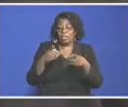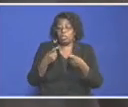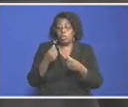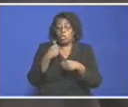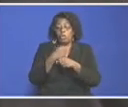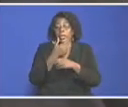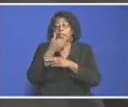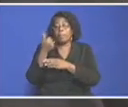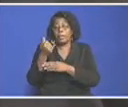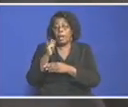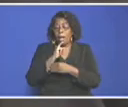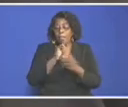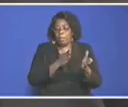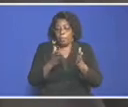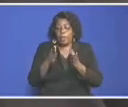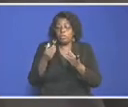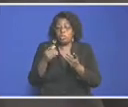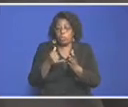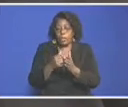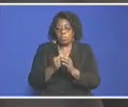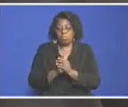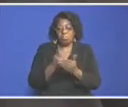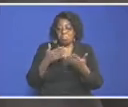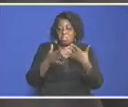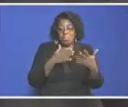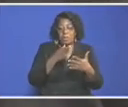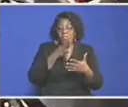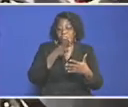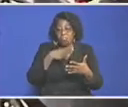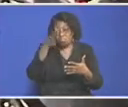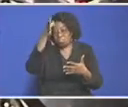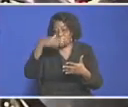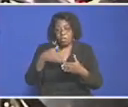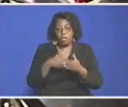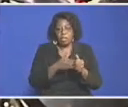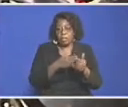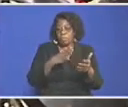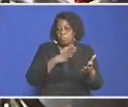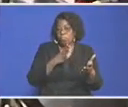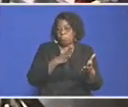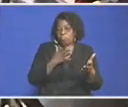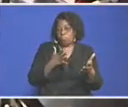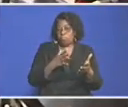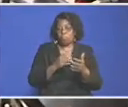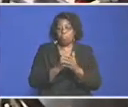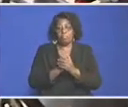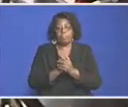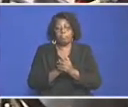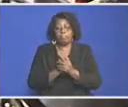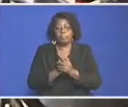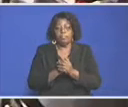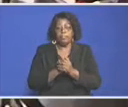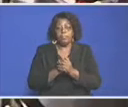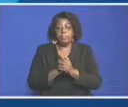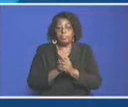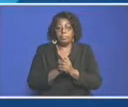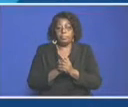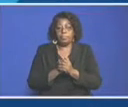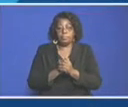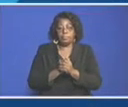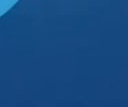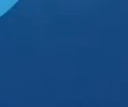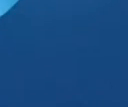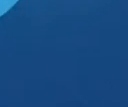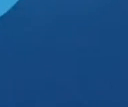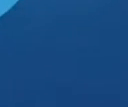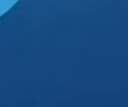I'm prepared to do it. But whether we have a male or a female leading, that's fine. Kelsey Johnson, ZNS Network News.